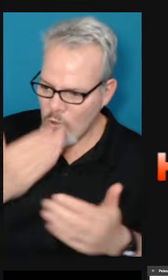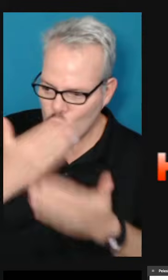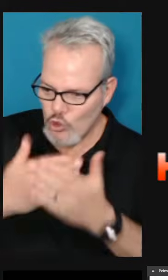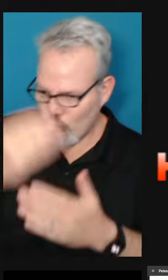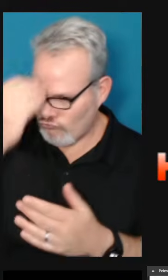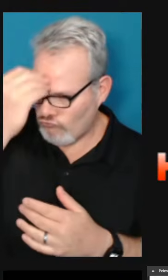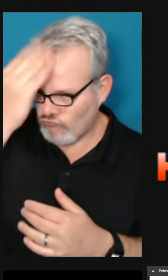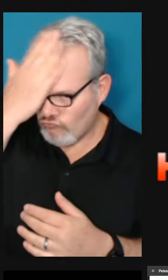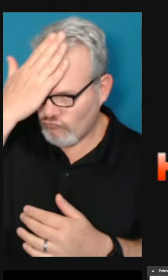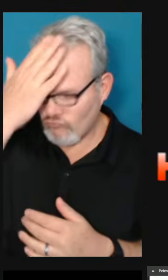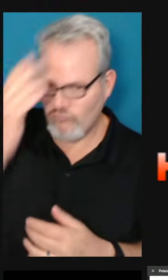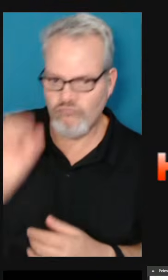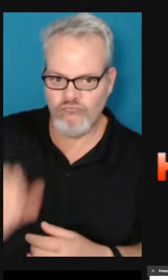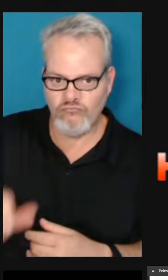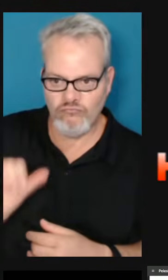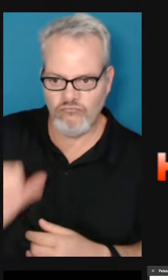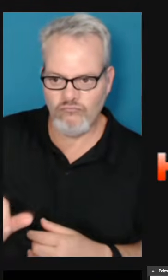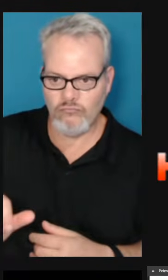read before.